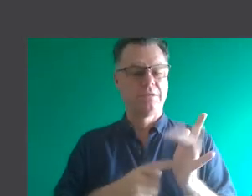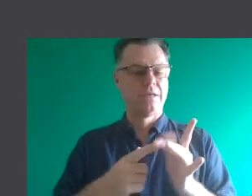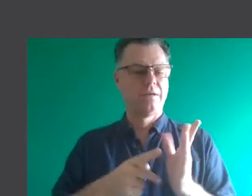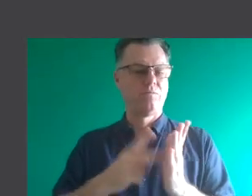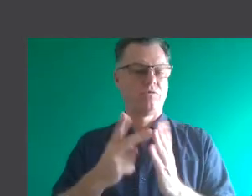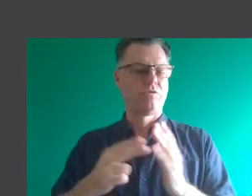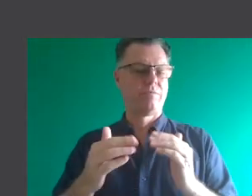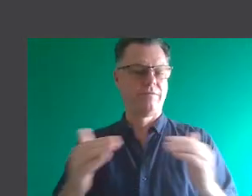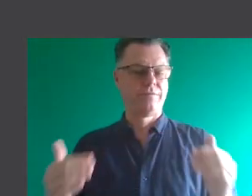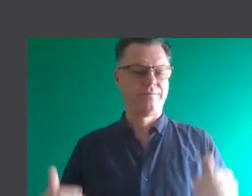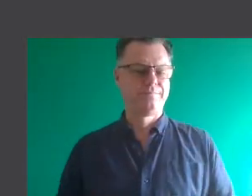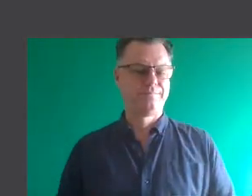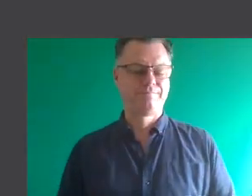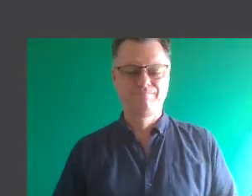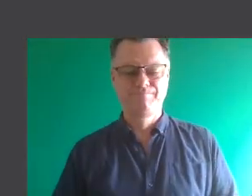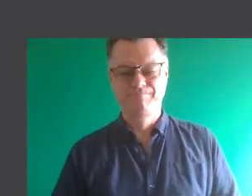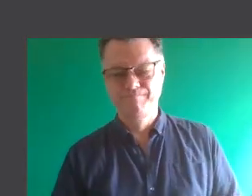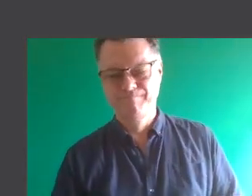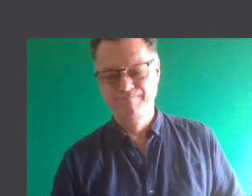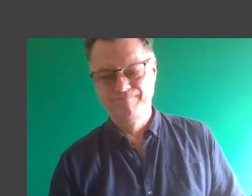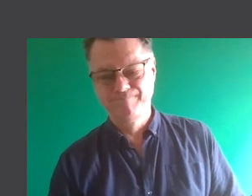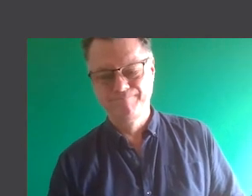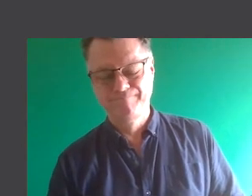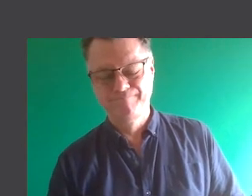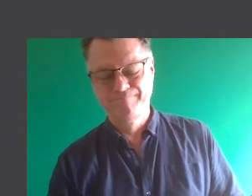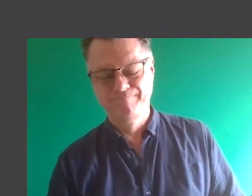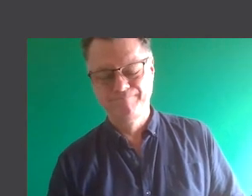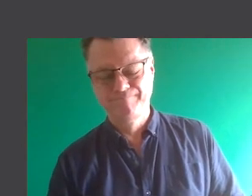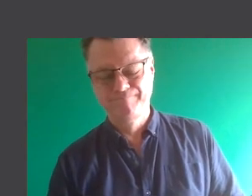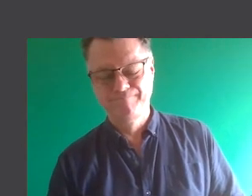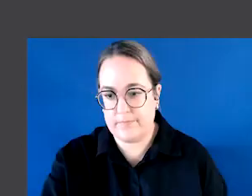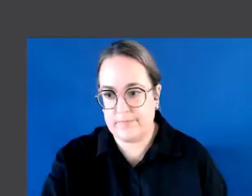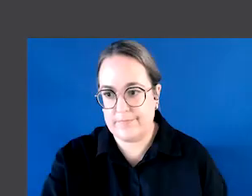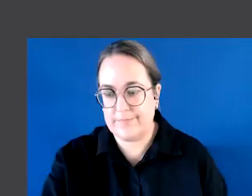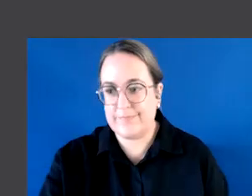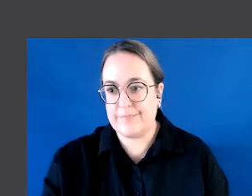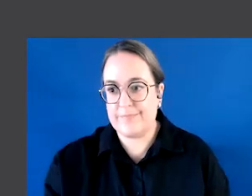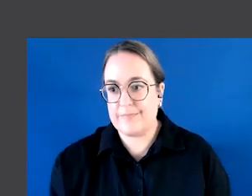how we're managing them at an MTIA program level.